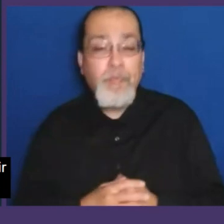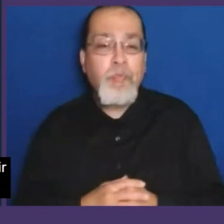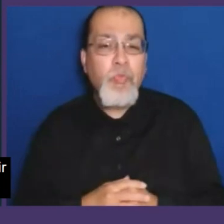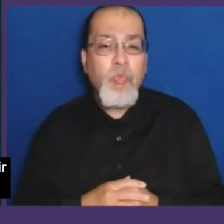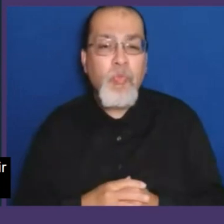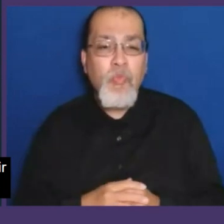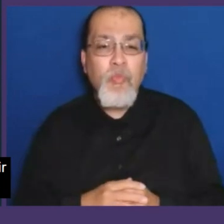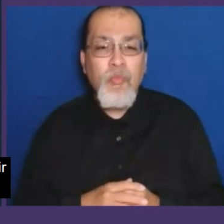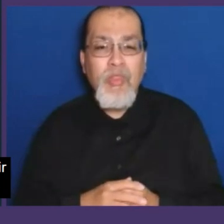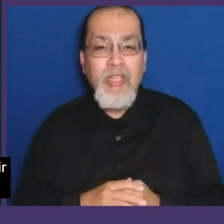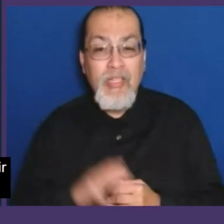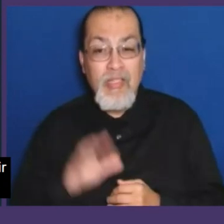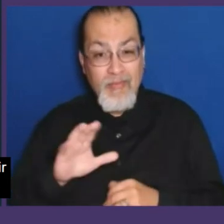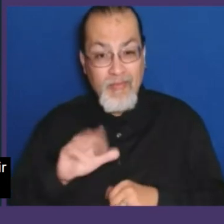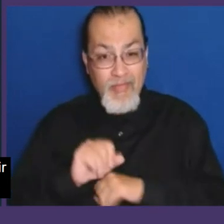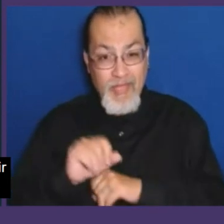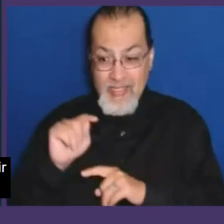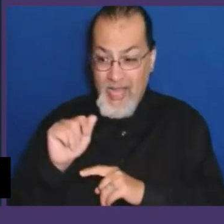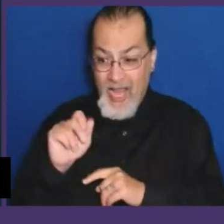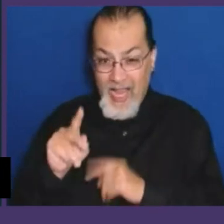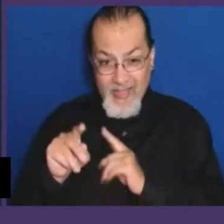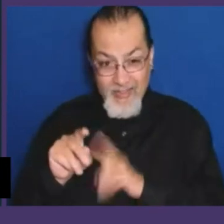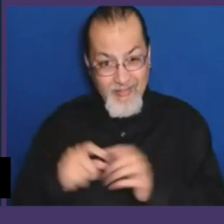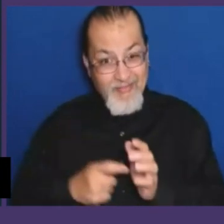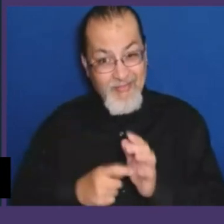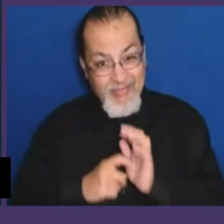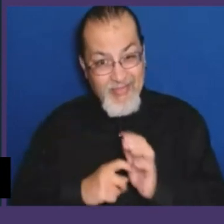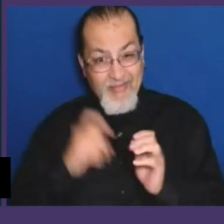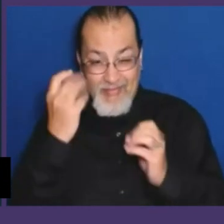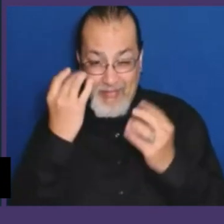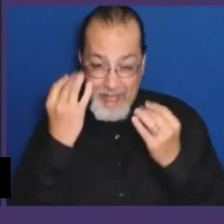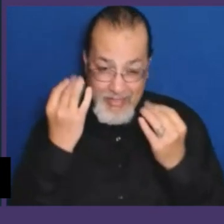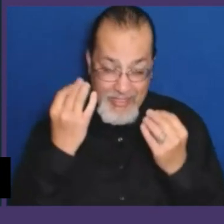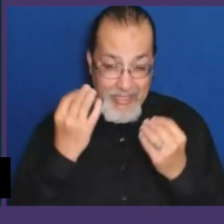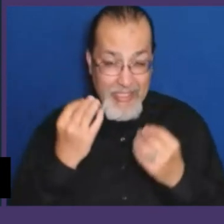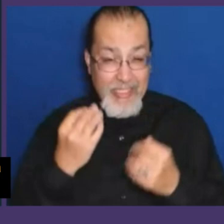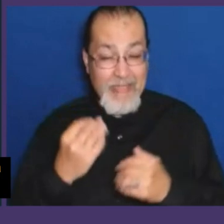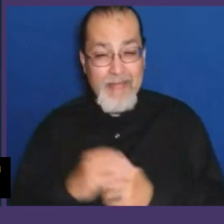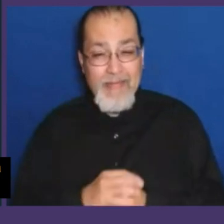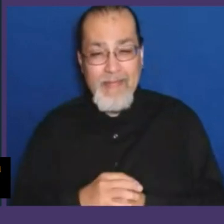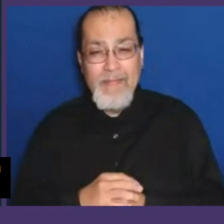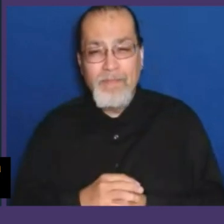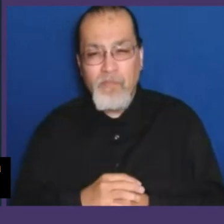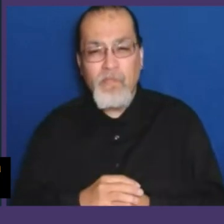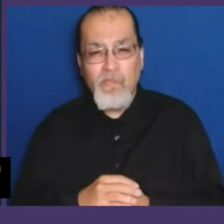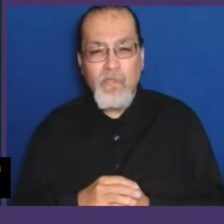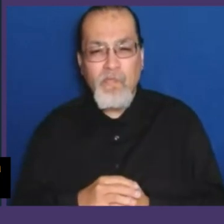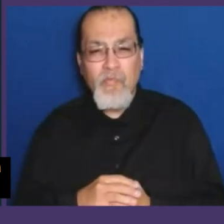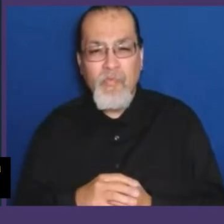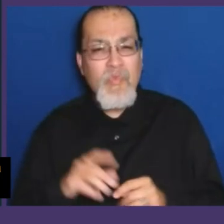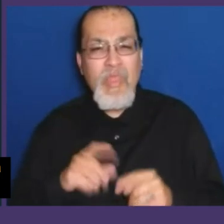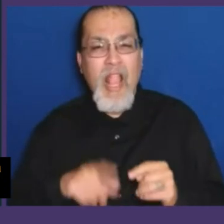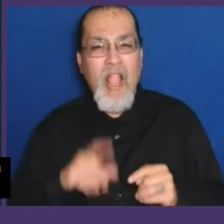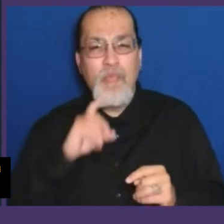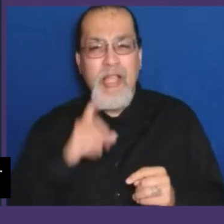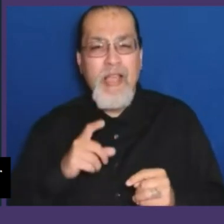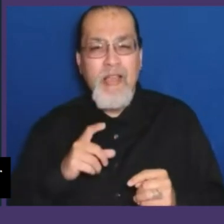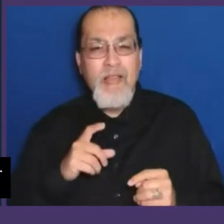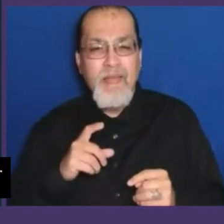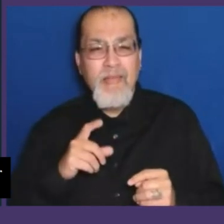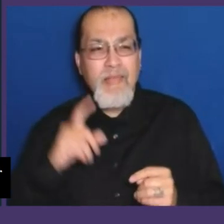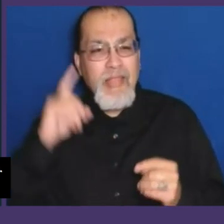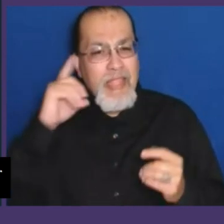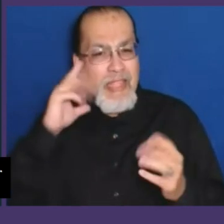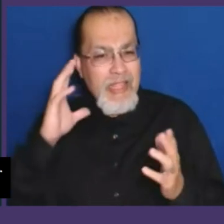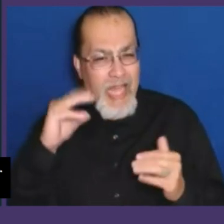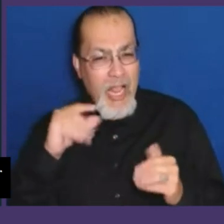reasoning per token. And so you have to really spread out the reasoning across more and more tokens. So for example, you can't give a transformer a very complicated question